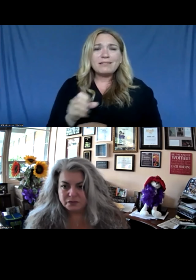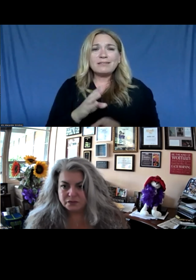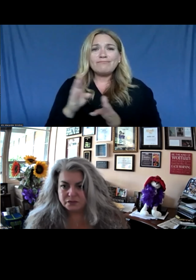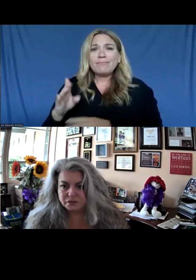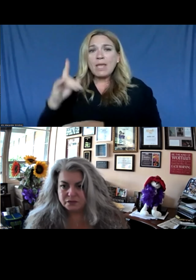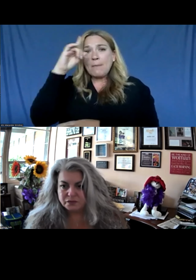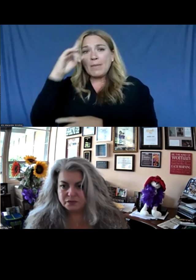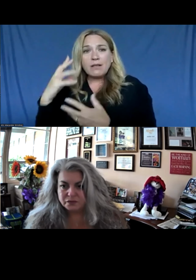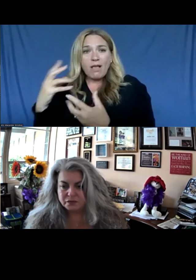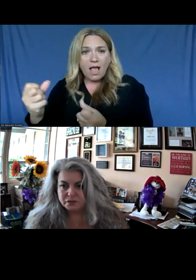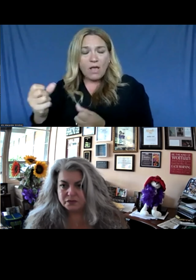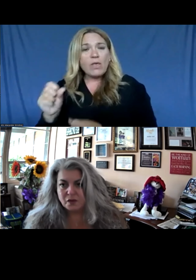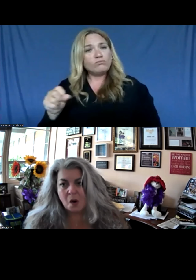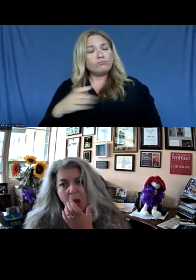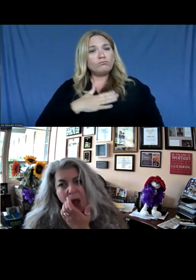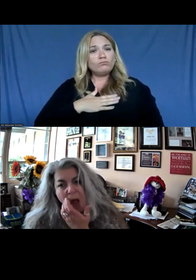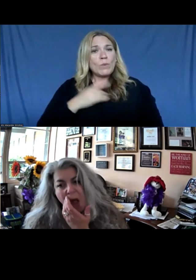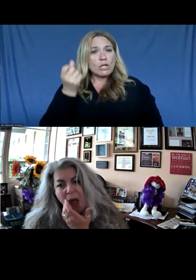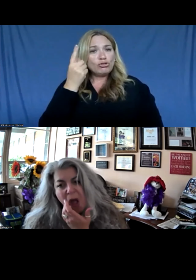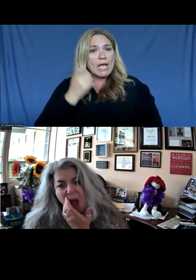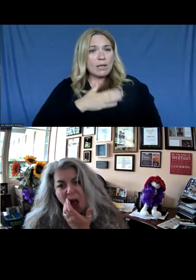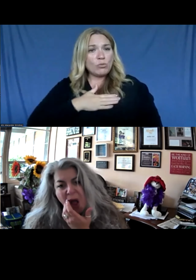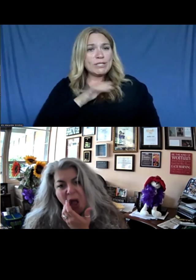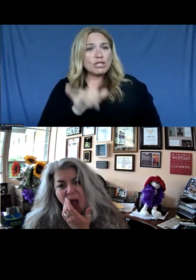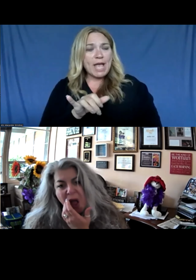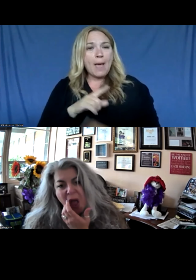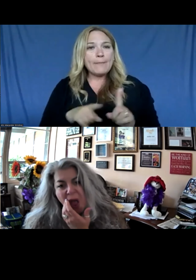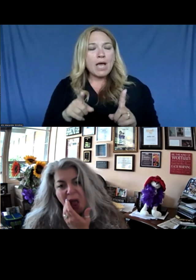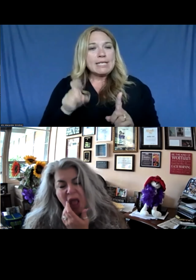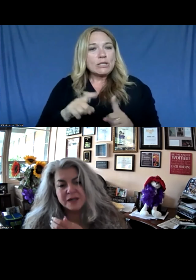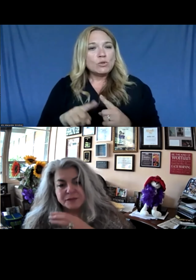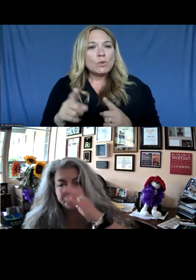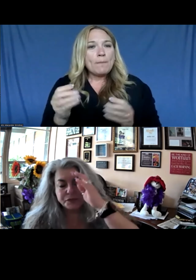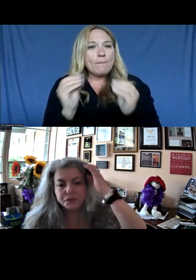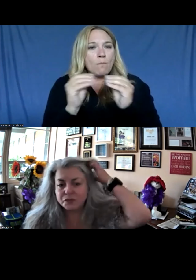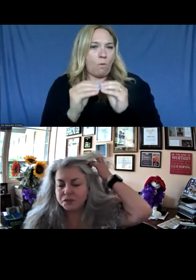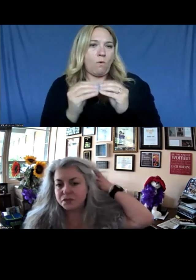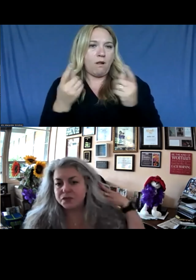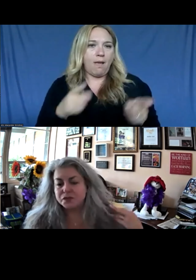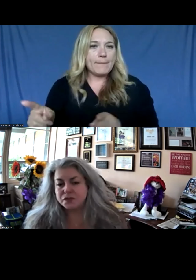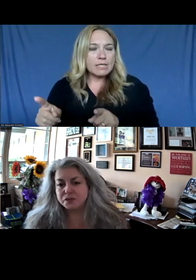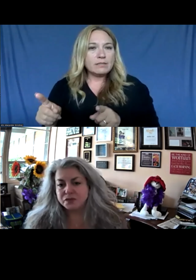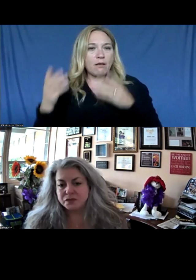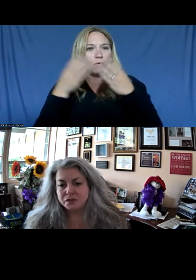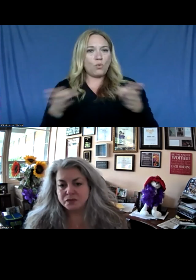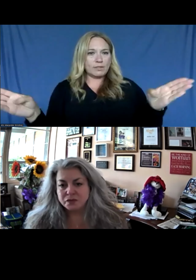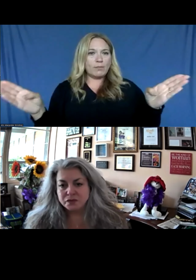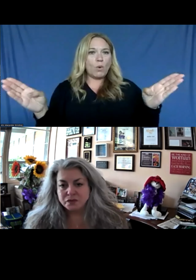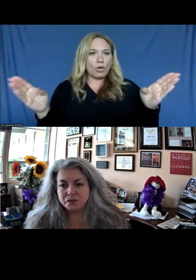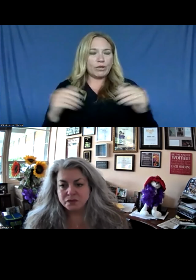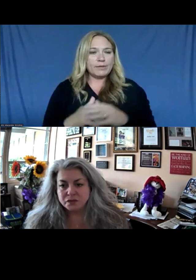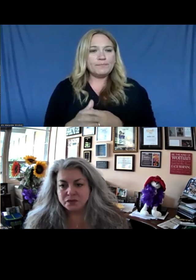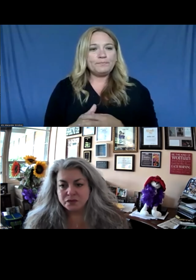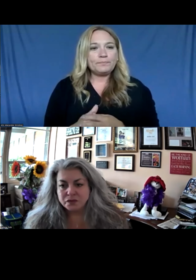that, we believe there is still so much more that needs to be done across the board. But again, wanted